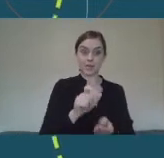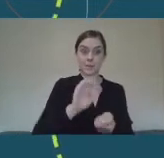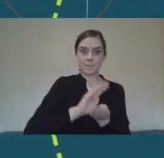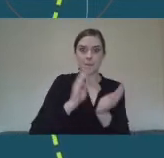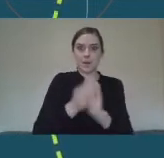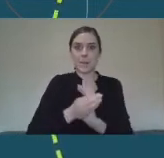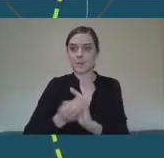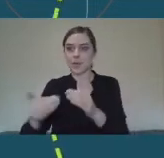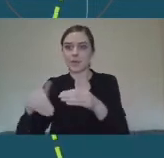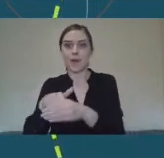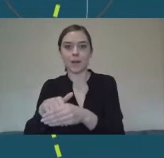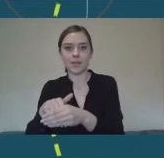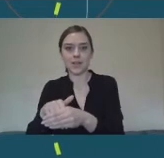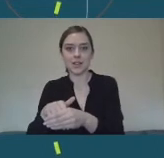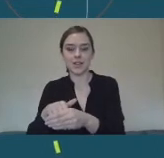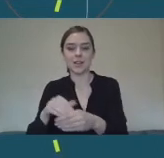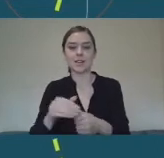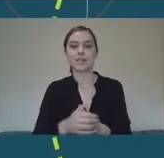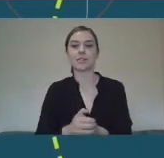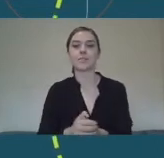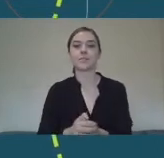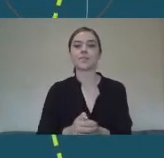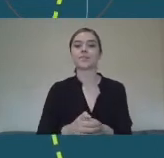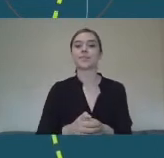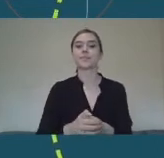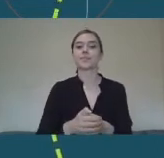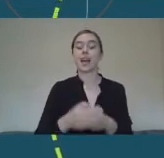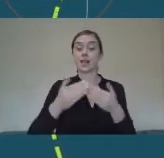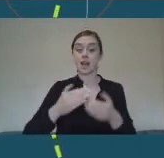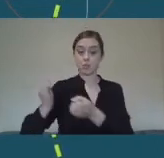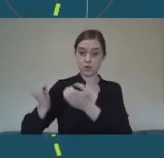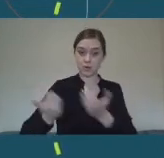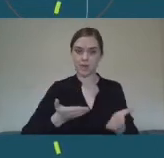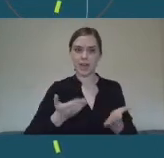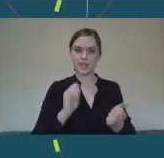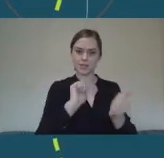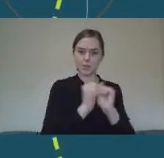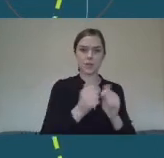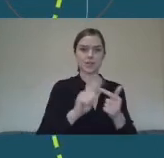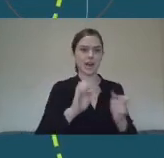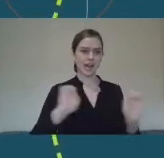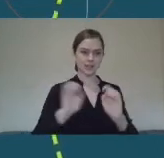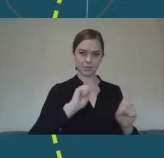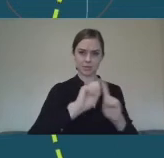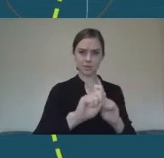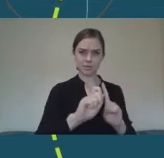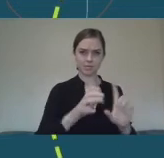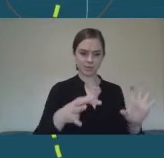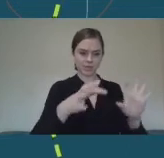yours. And finally, we want to provide you as sports exercise professionals with a connection to